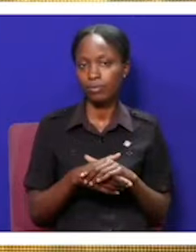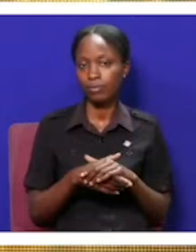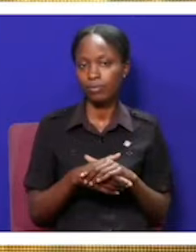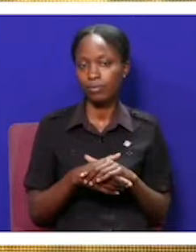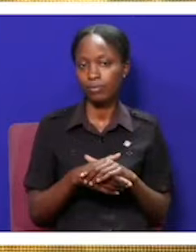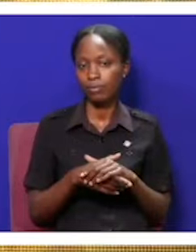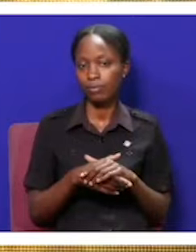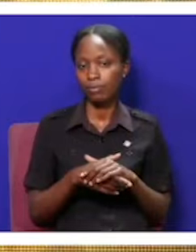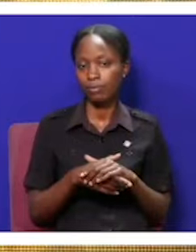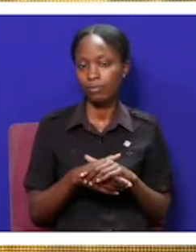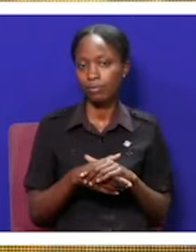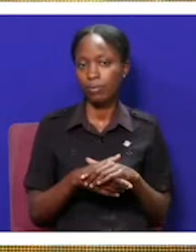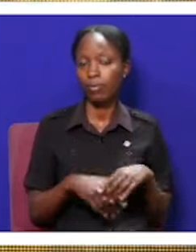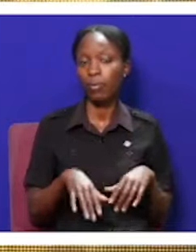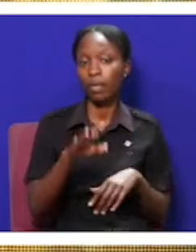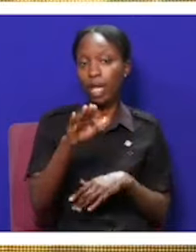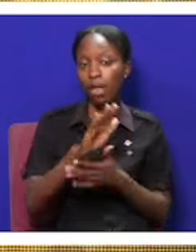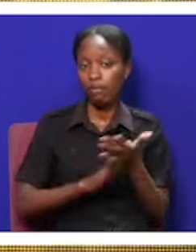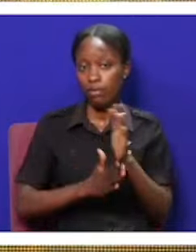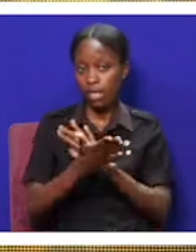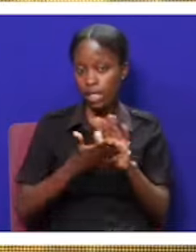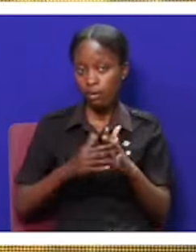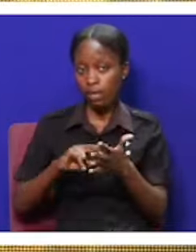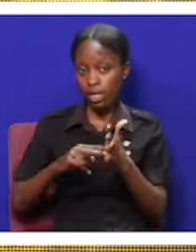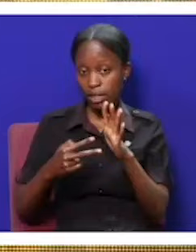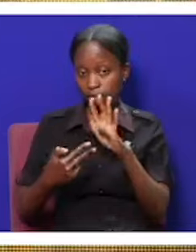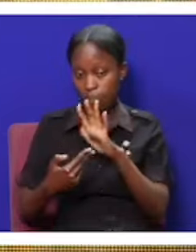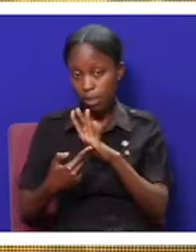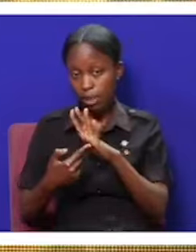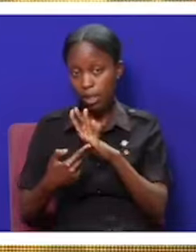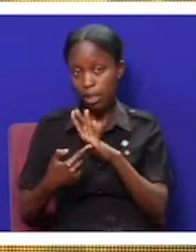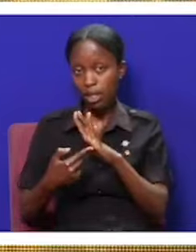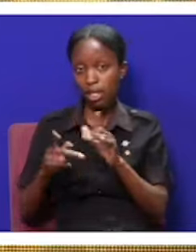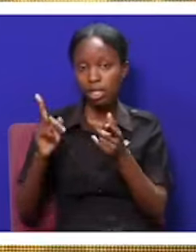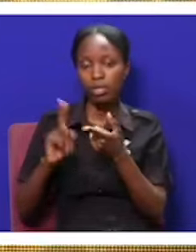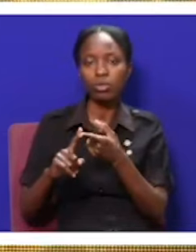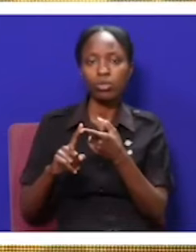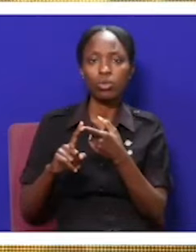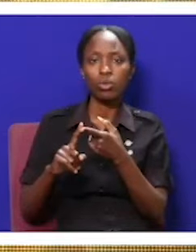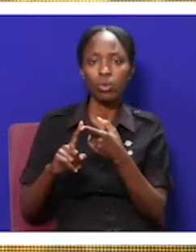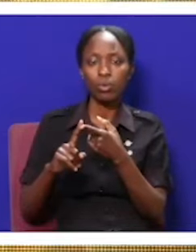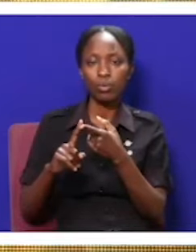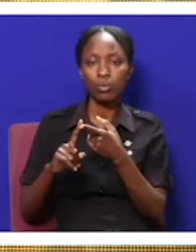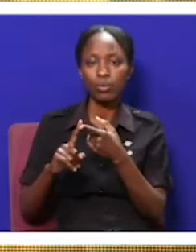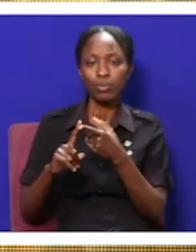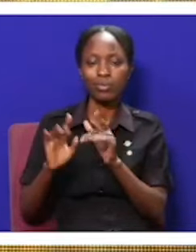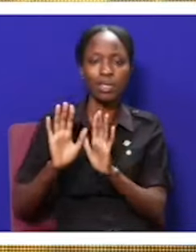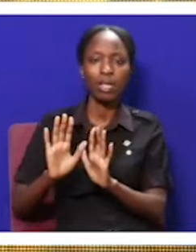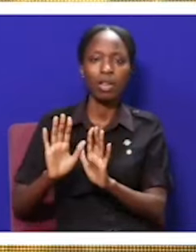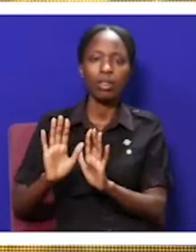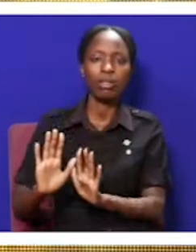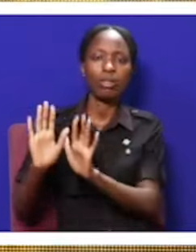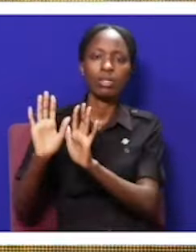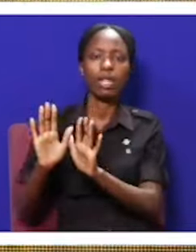Yes? Yes, it is simply to pardon your offender. To pardon